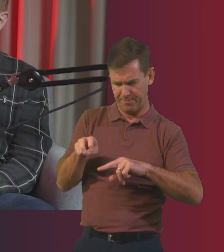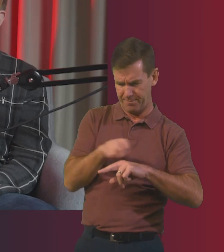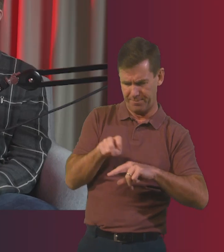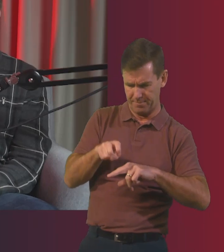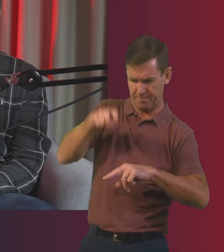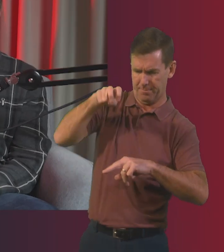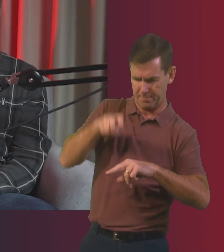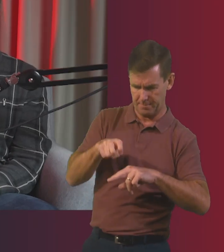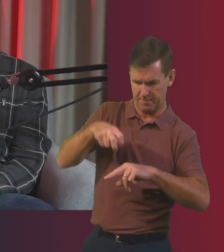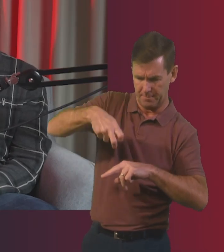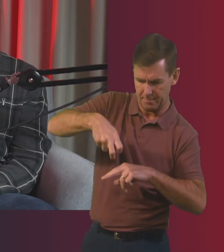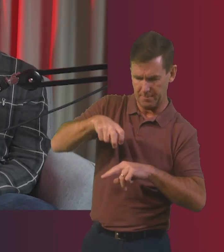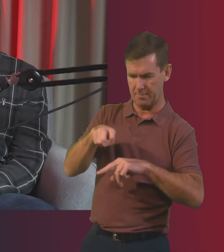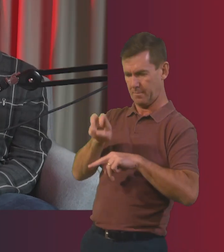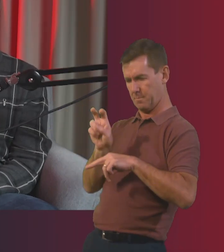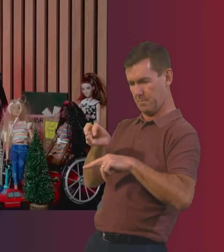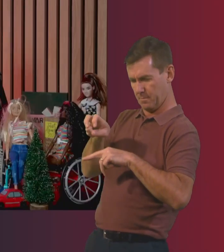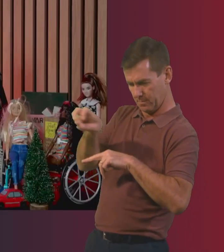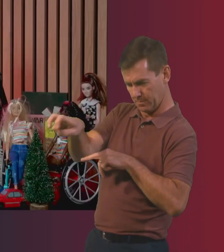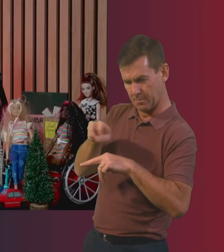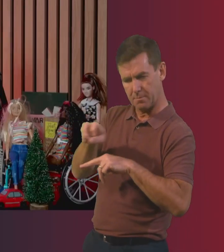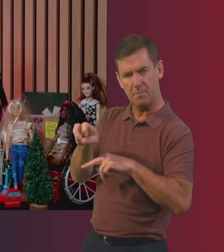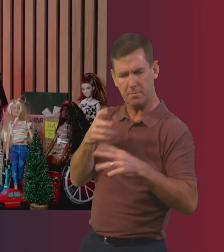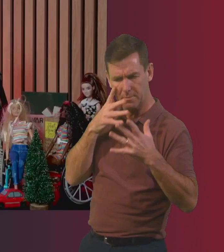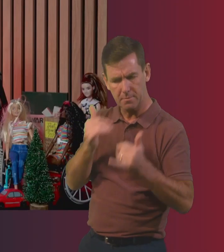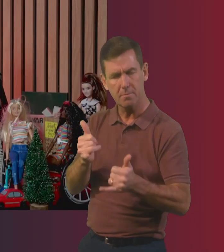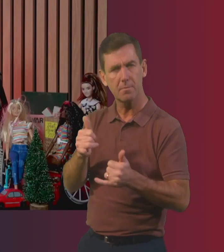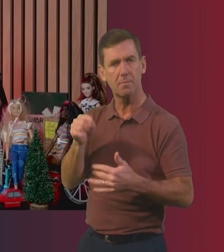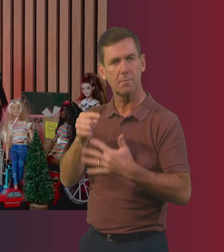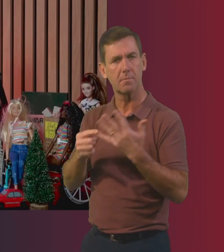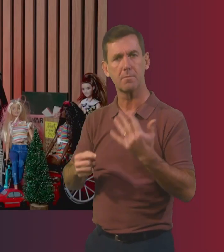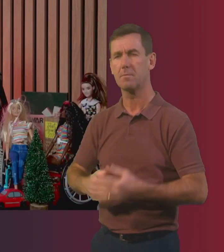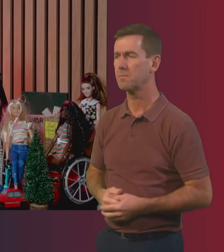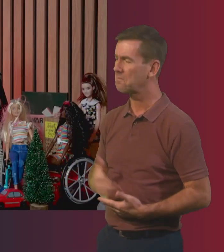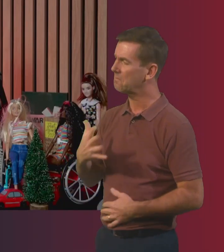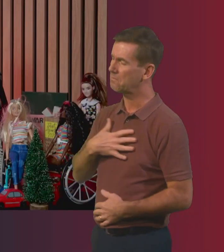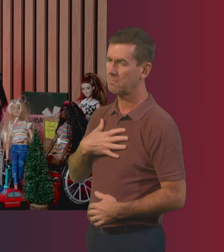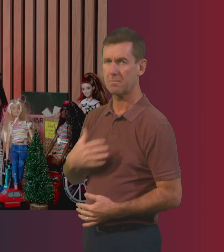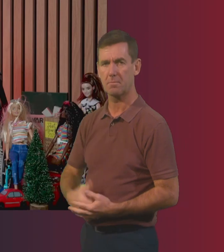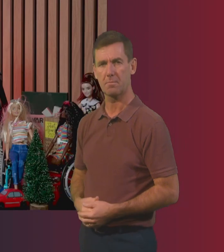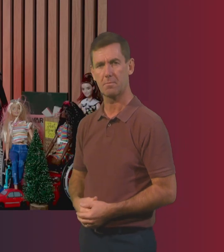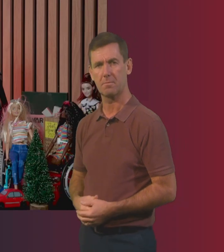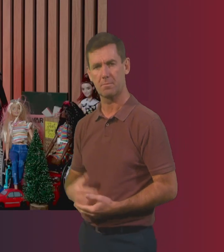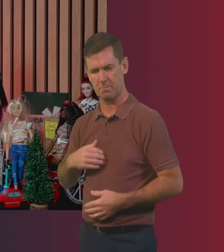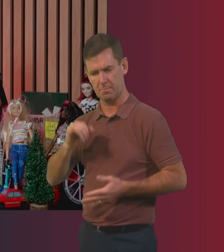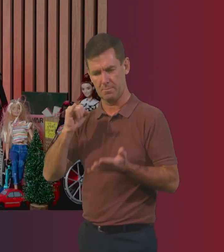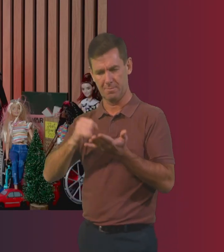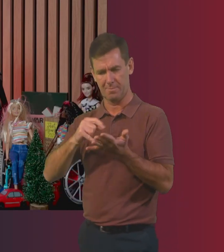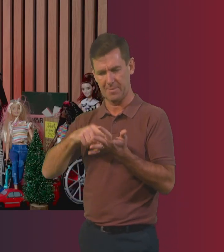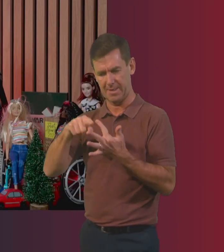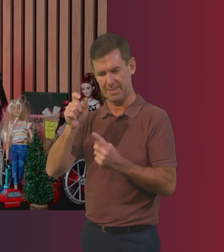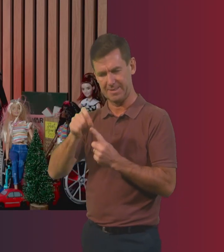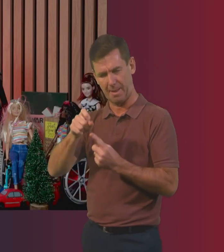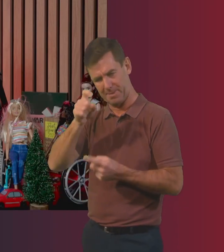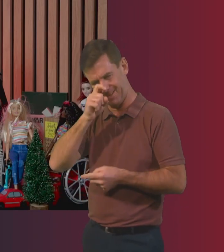this is comfortable and I could sit like this for an extended period of time. It's incredible. My stepsister picked me up to go for